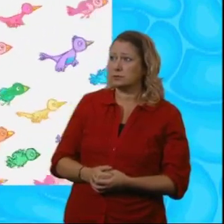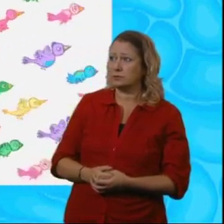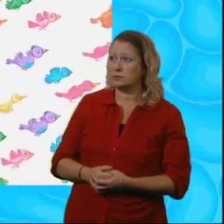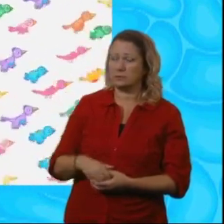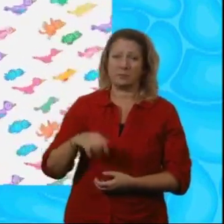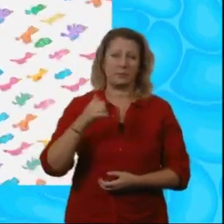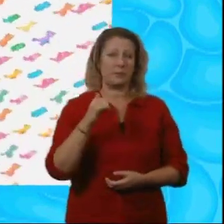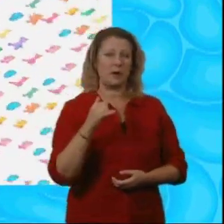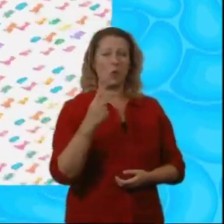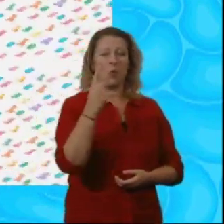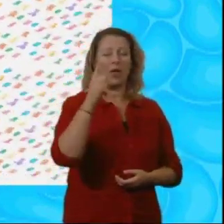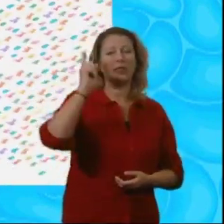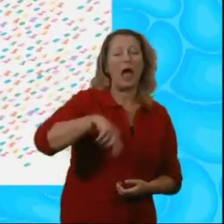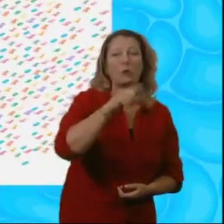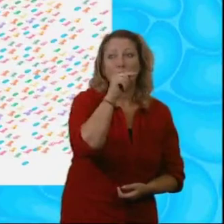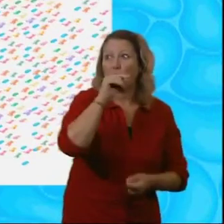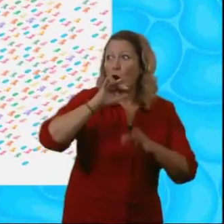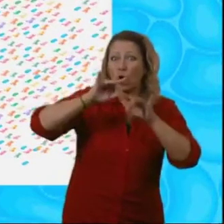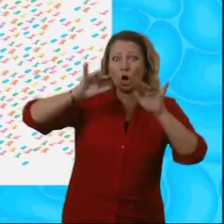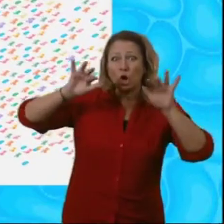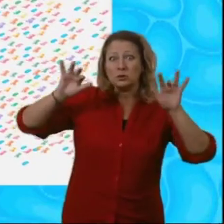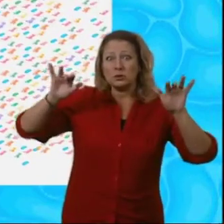What if it was 1,000 birds?